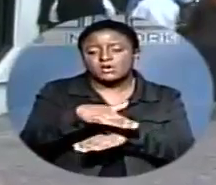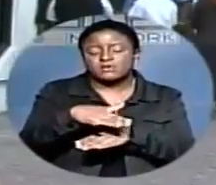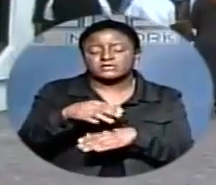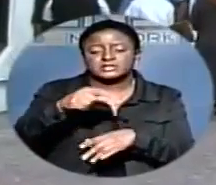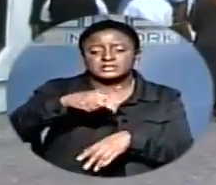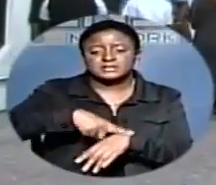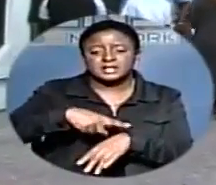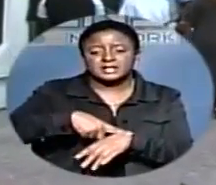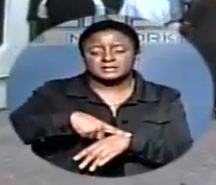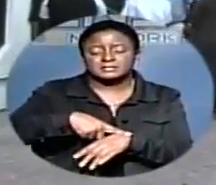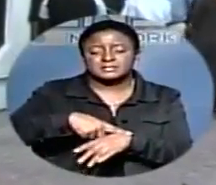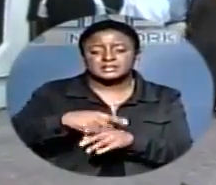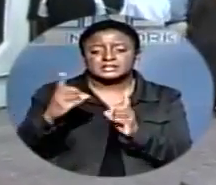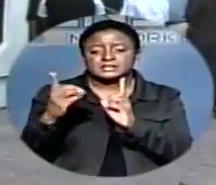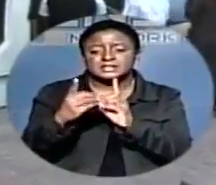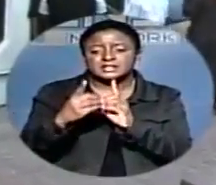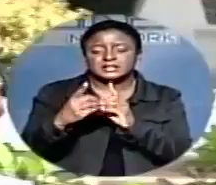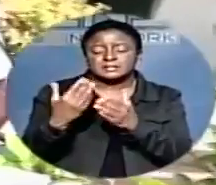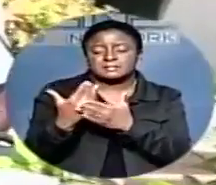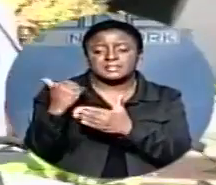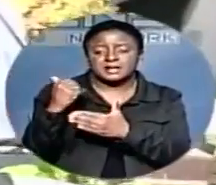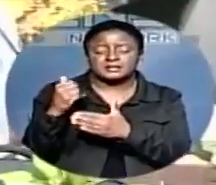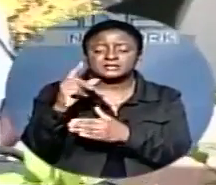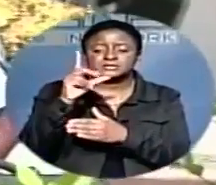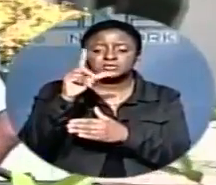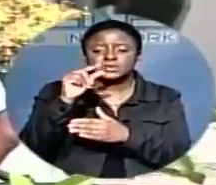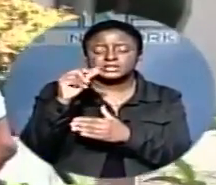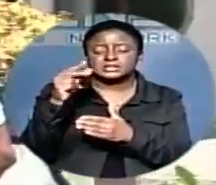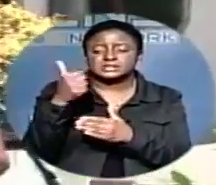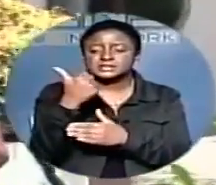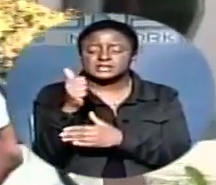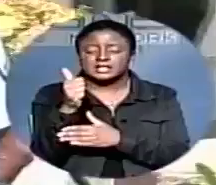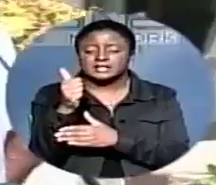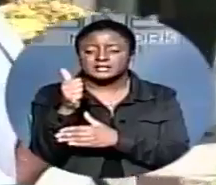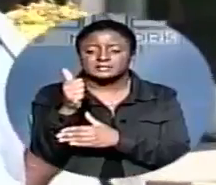of that meeting should have been presented to the court. But Crown